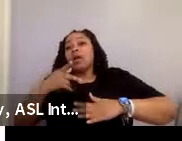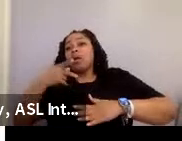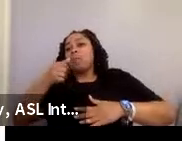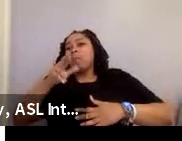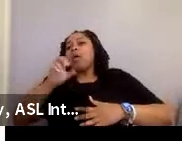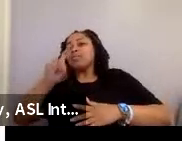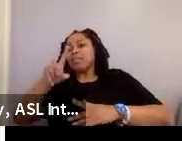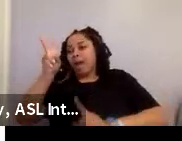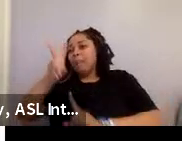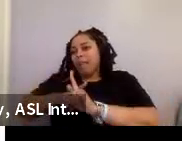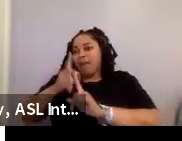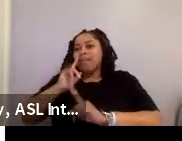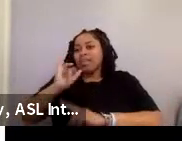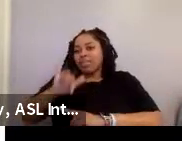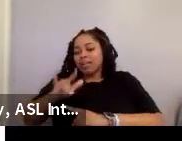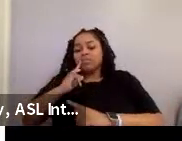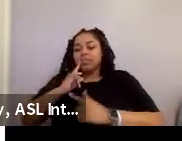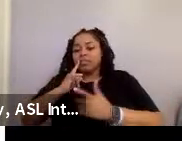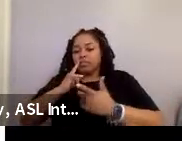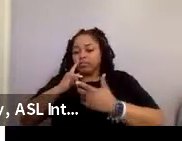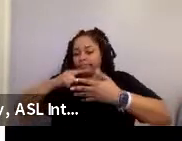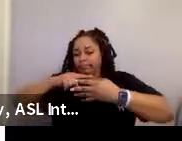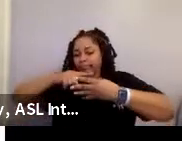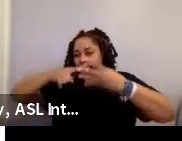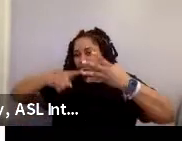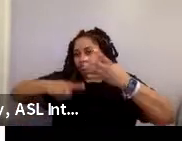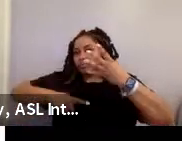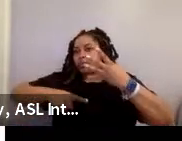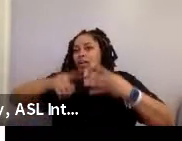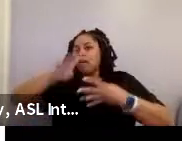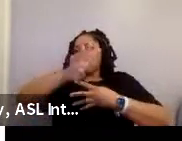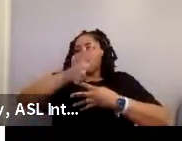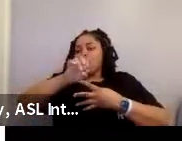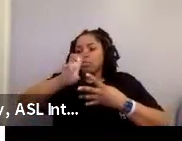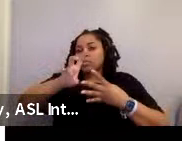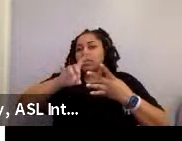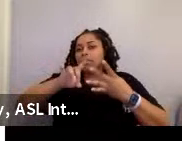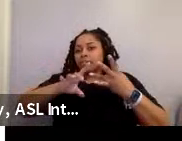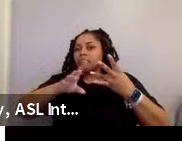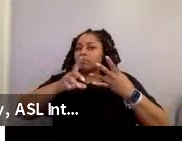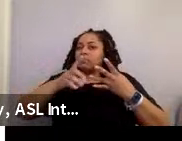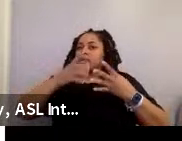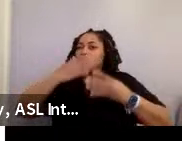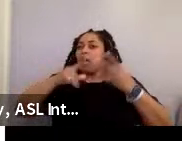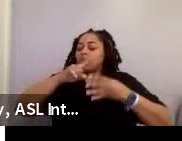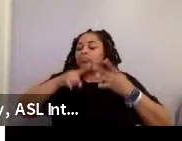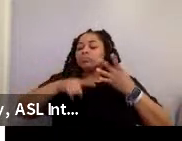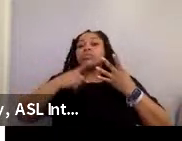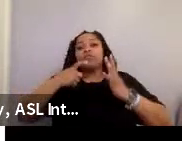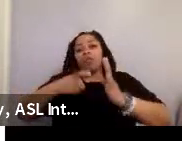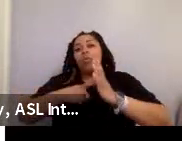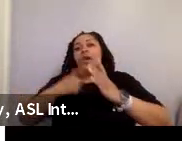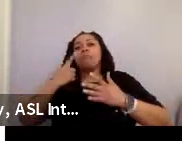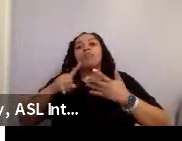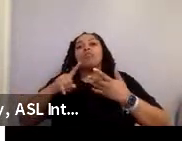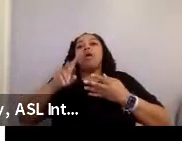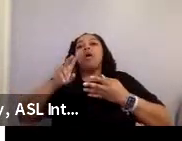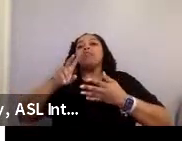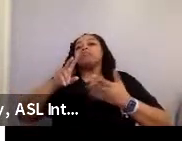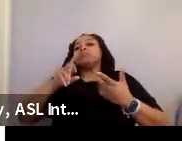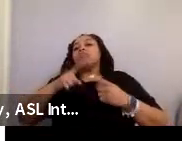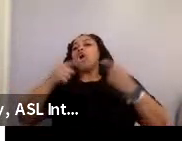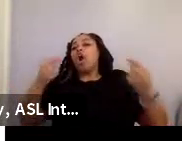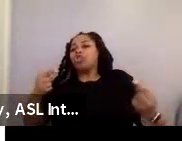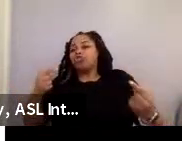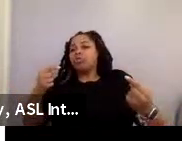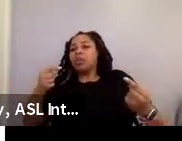And going through each of those 407 operable parts, there's requirements for contrast because